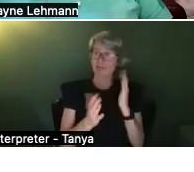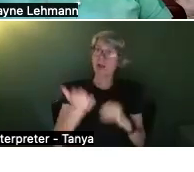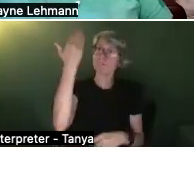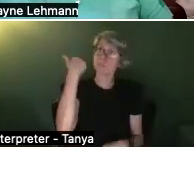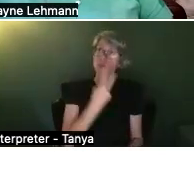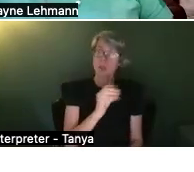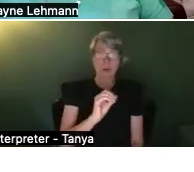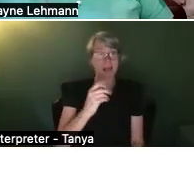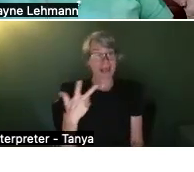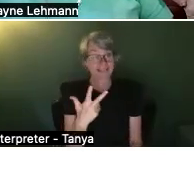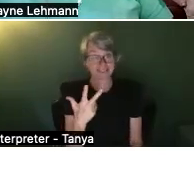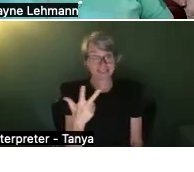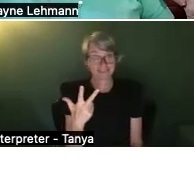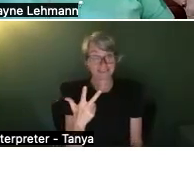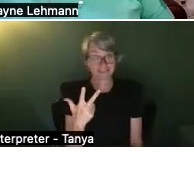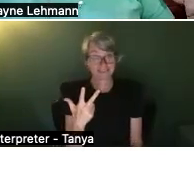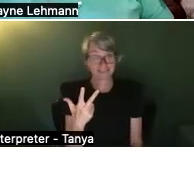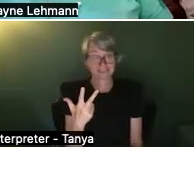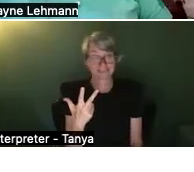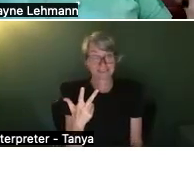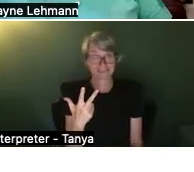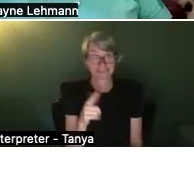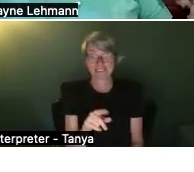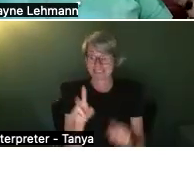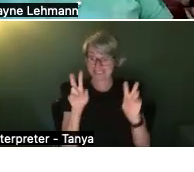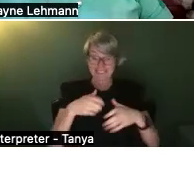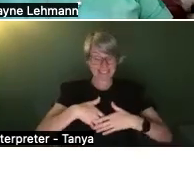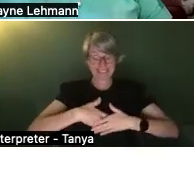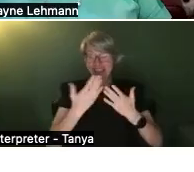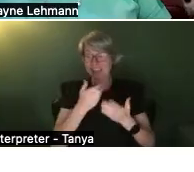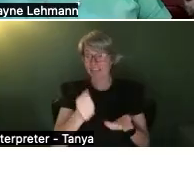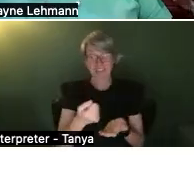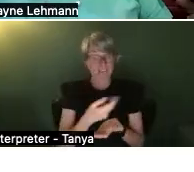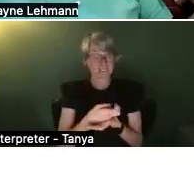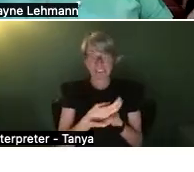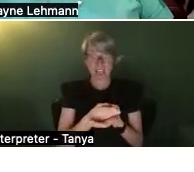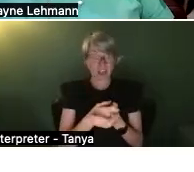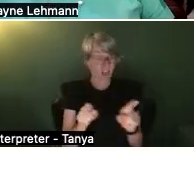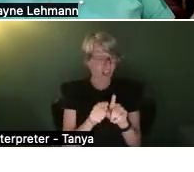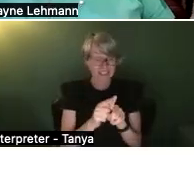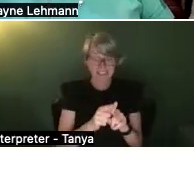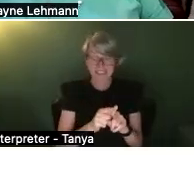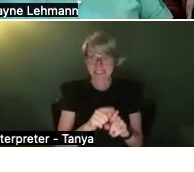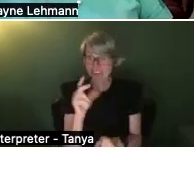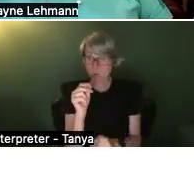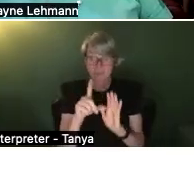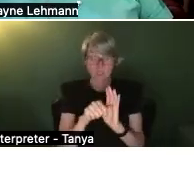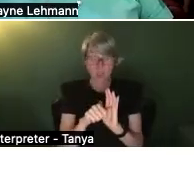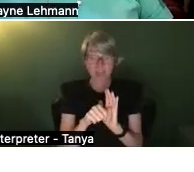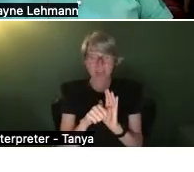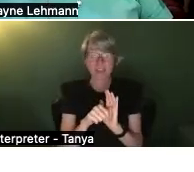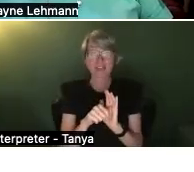2018, had what I would call a 12 seizure kind of day. Her disability was called